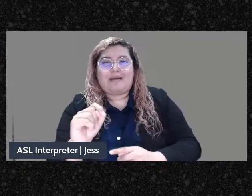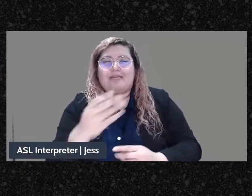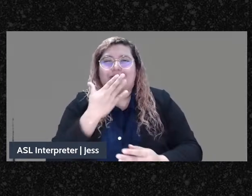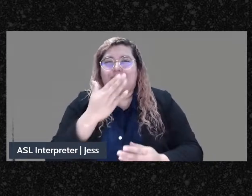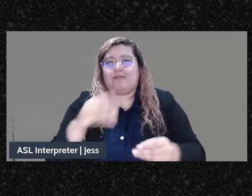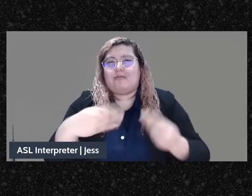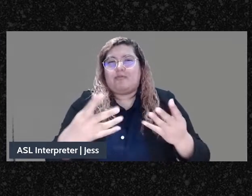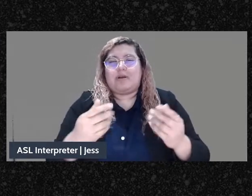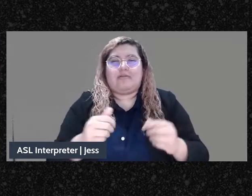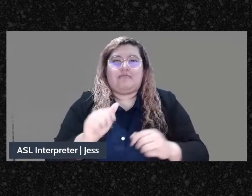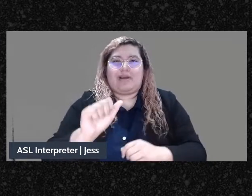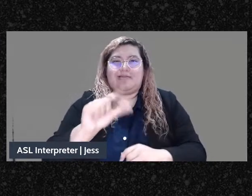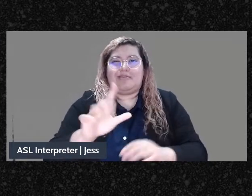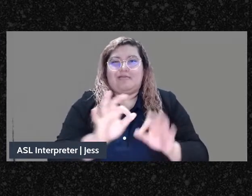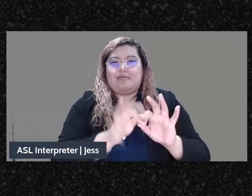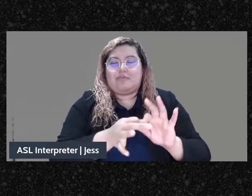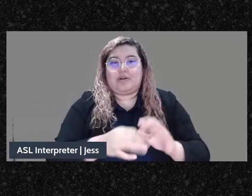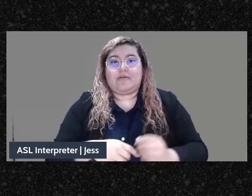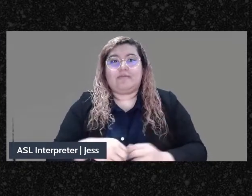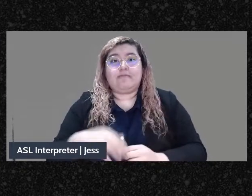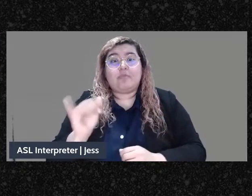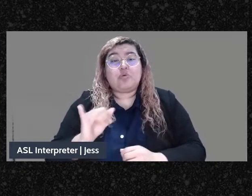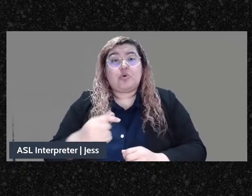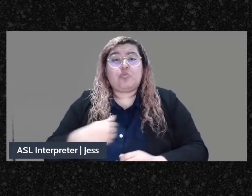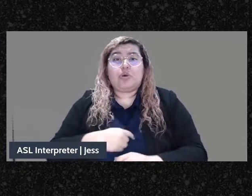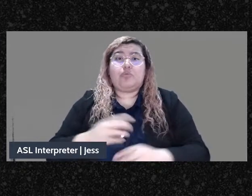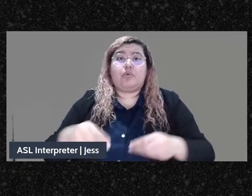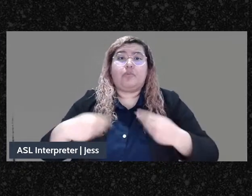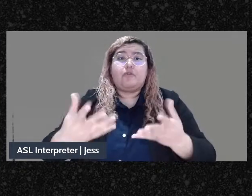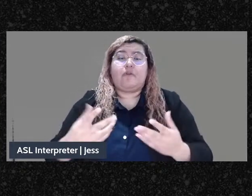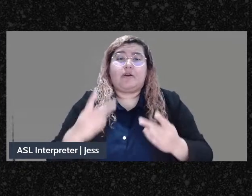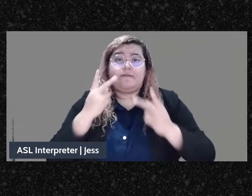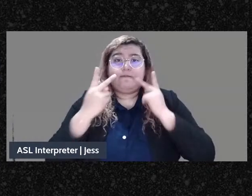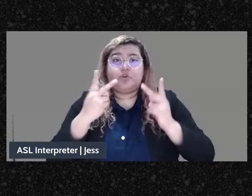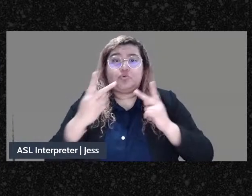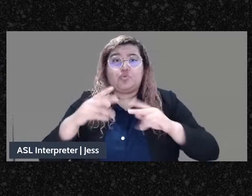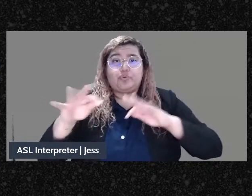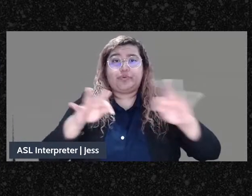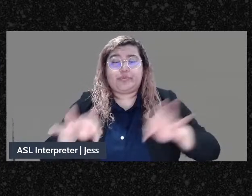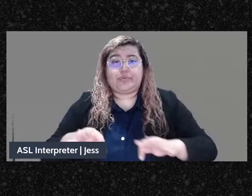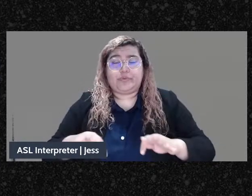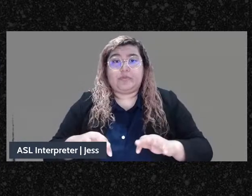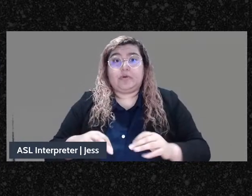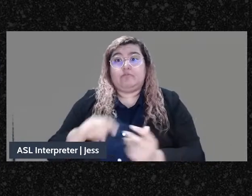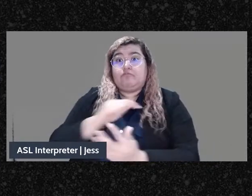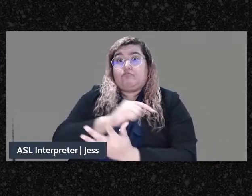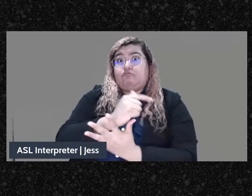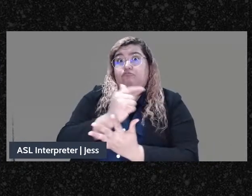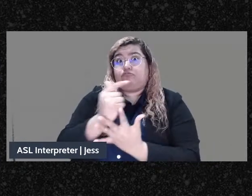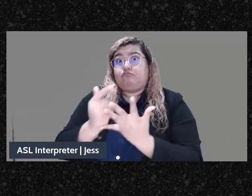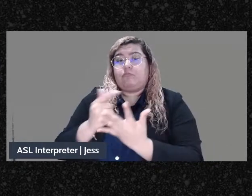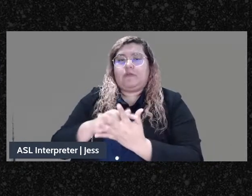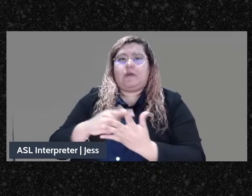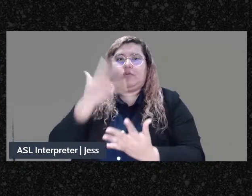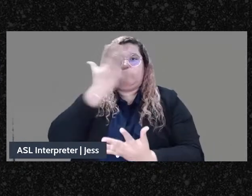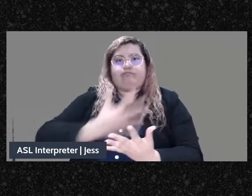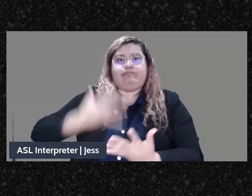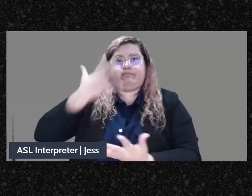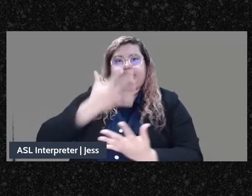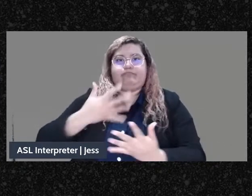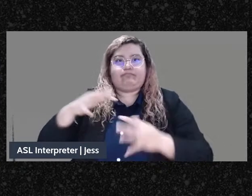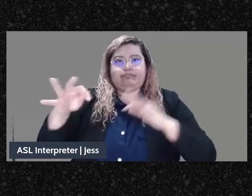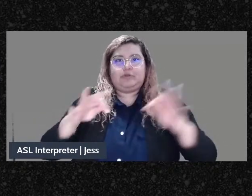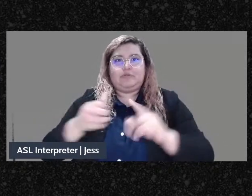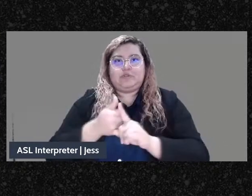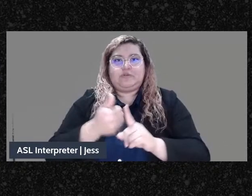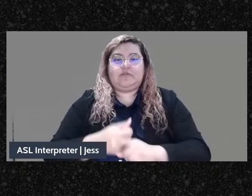visual descriptions. Each of our speakers will self-describe as they start to speak. I'll model that now. I